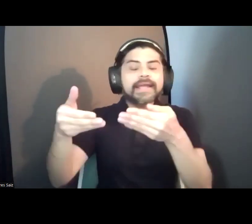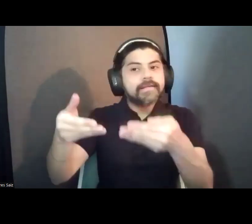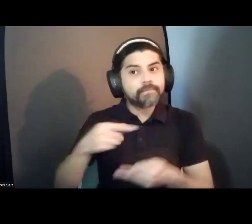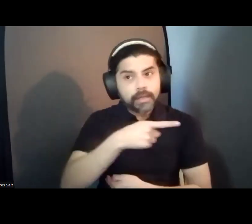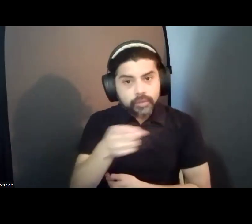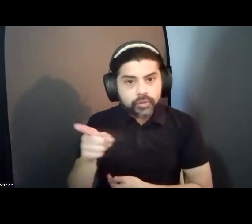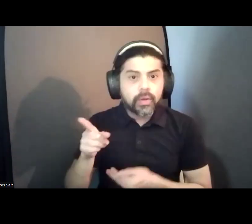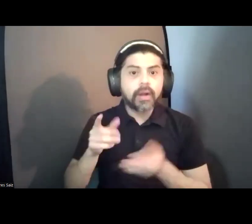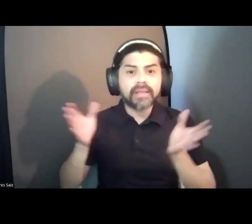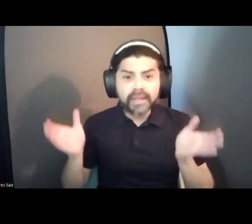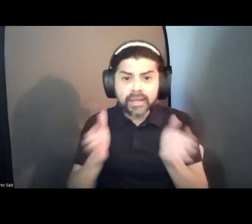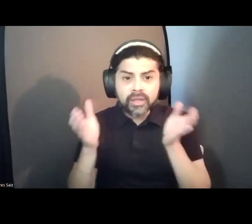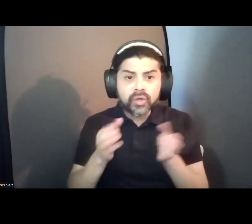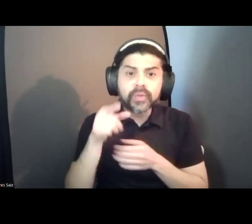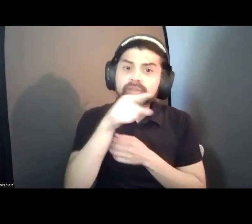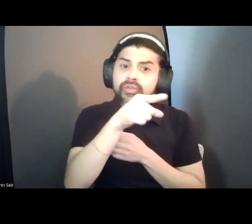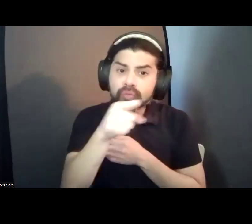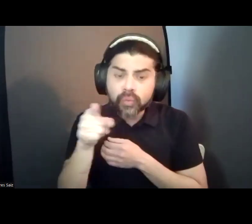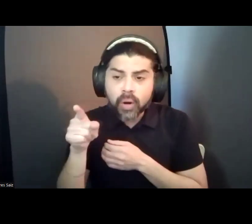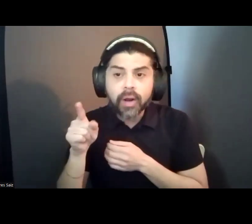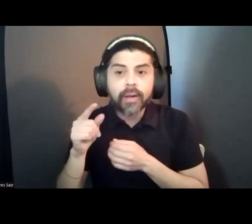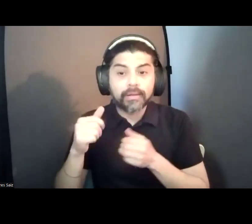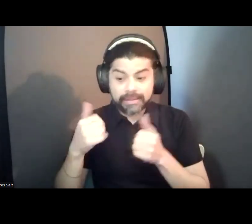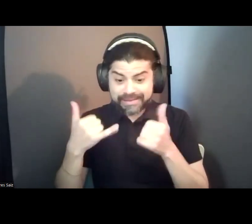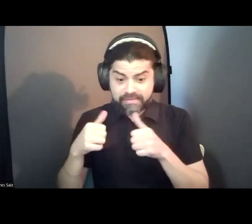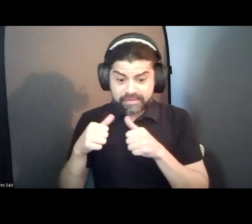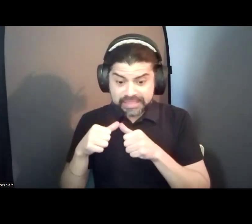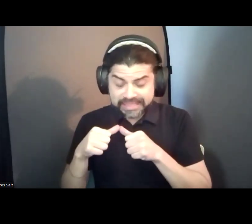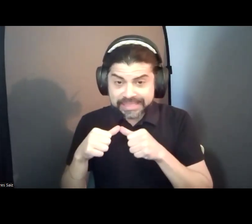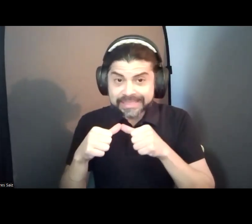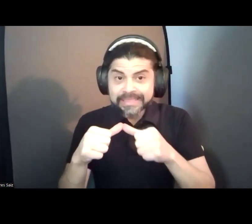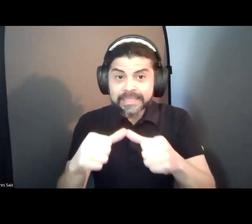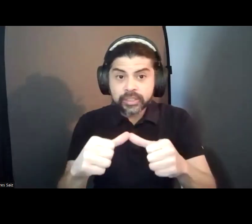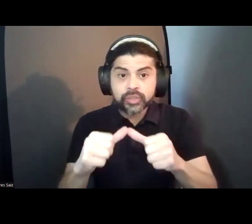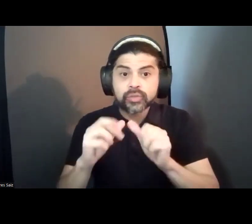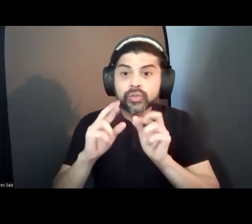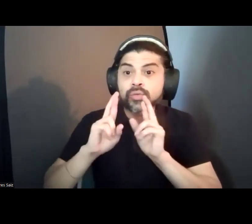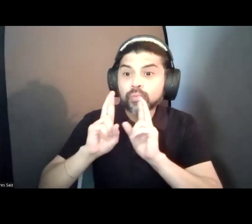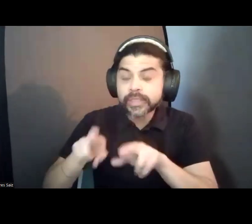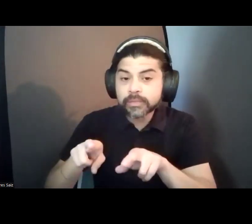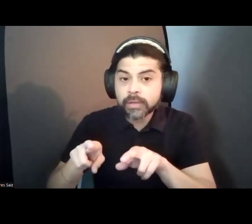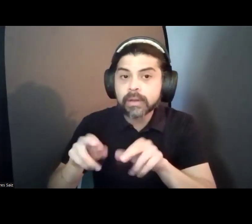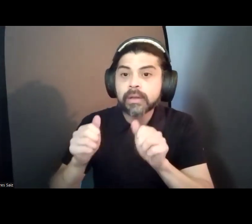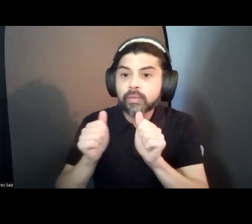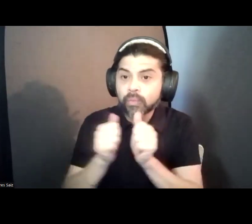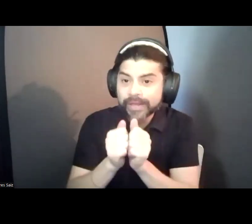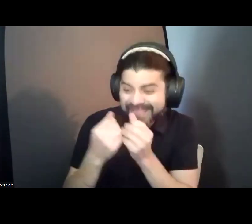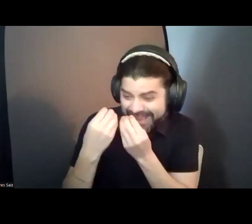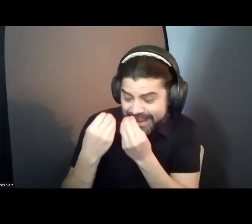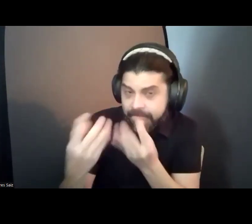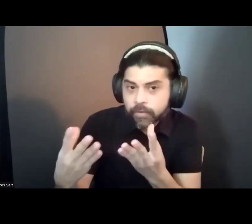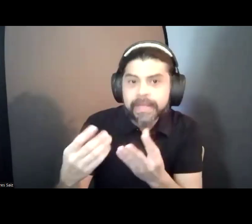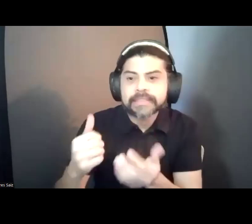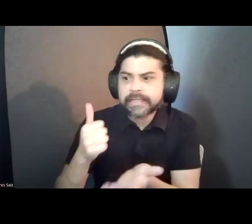you all, as we are going to continue to not only respond with information and help people understand